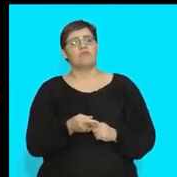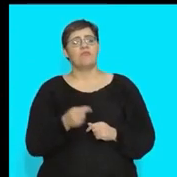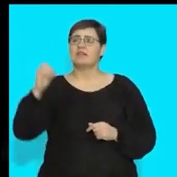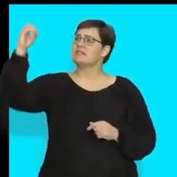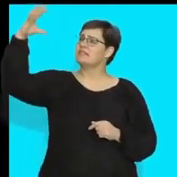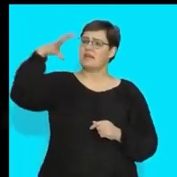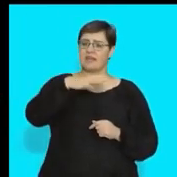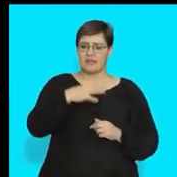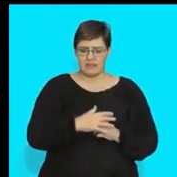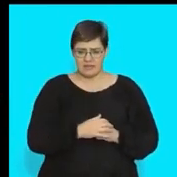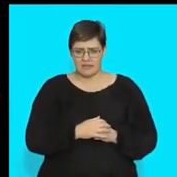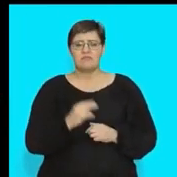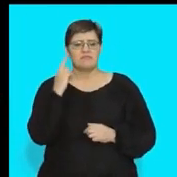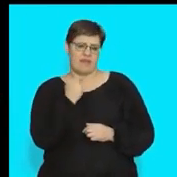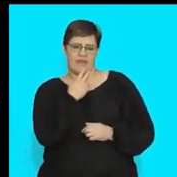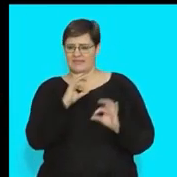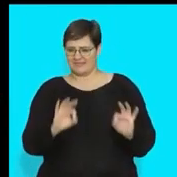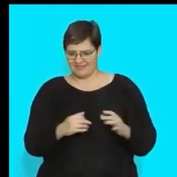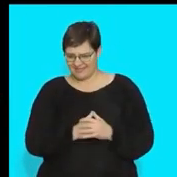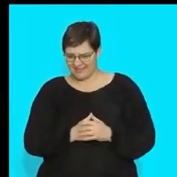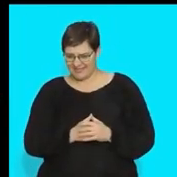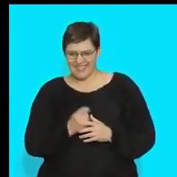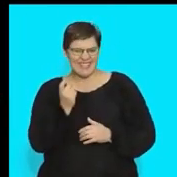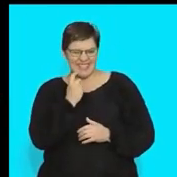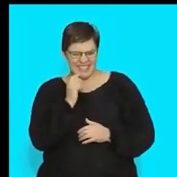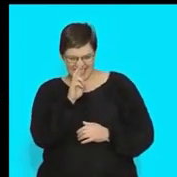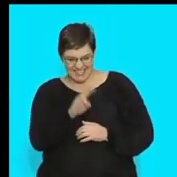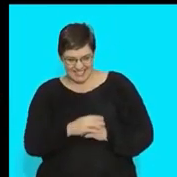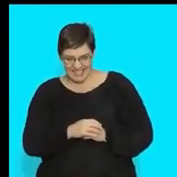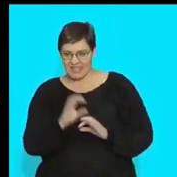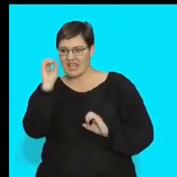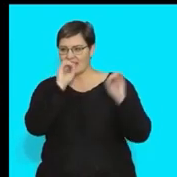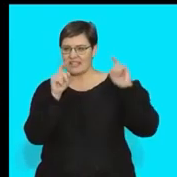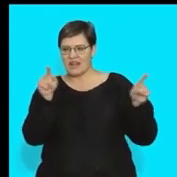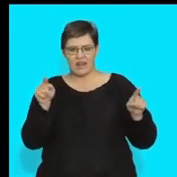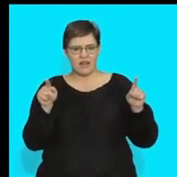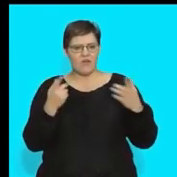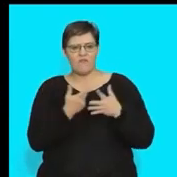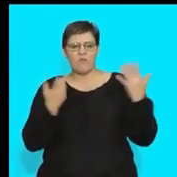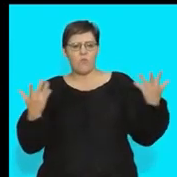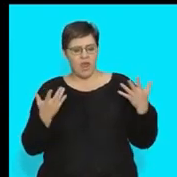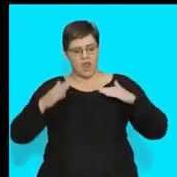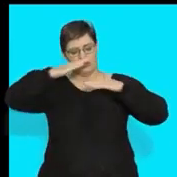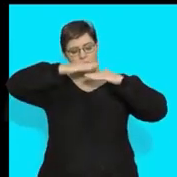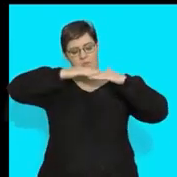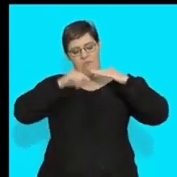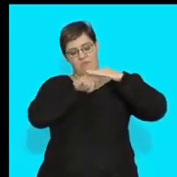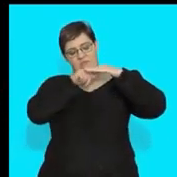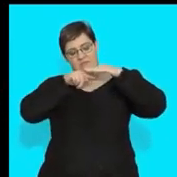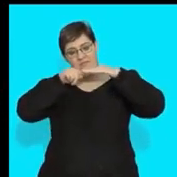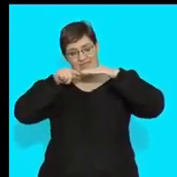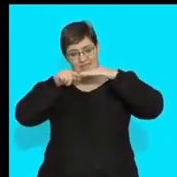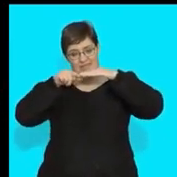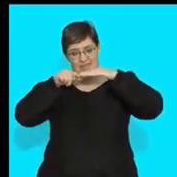sunlight? Nice and easy. Look at these cells over here. Where are they? They're at the top. Where